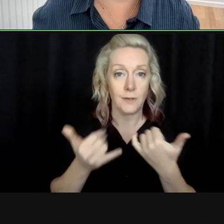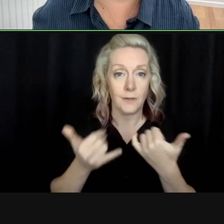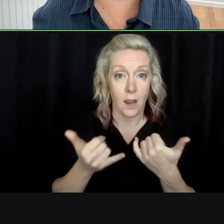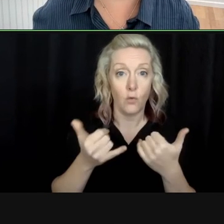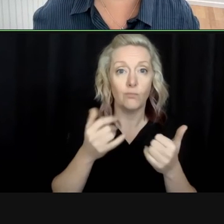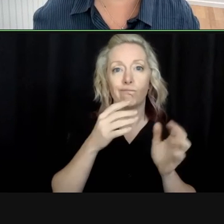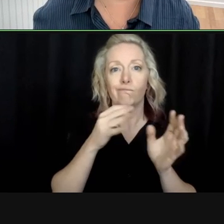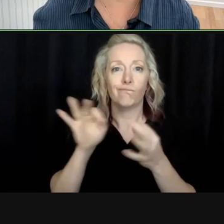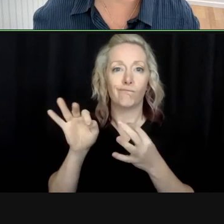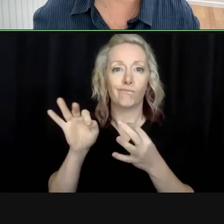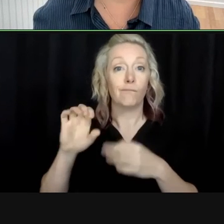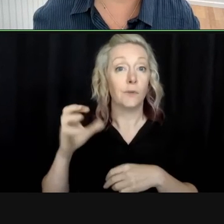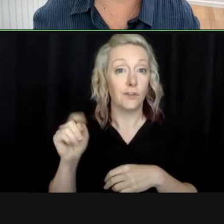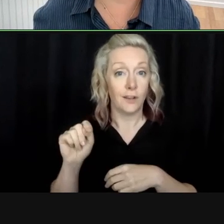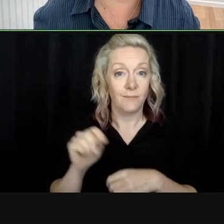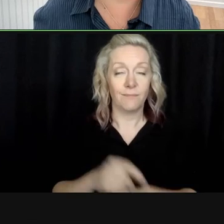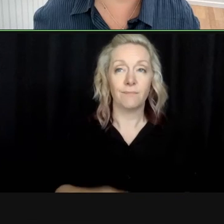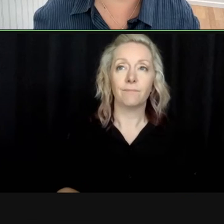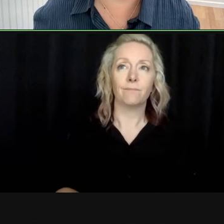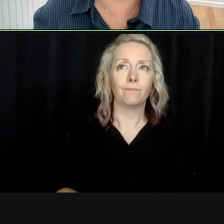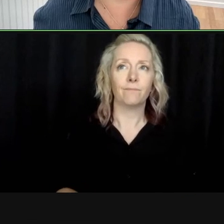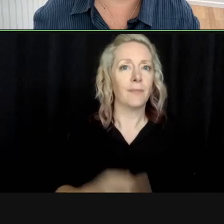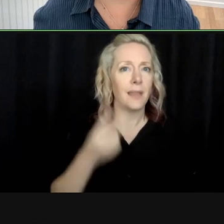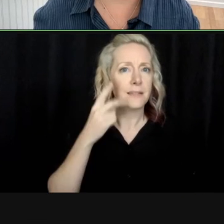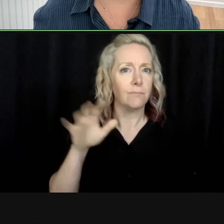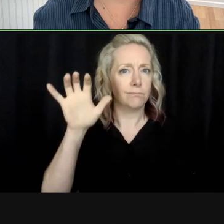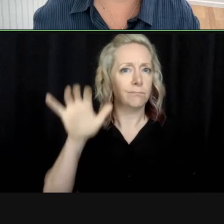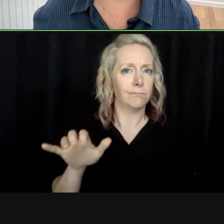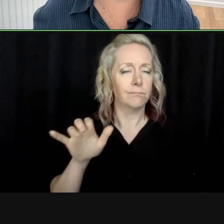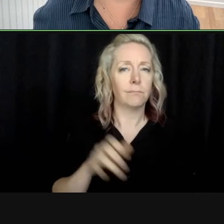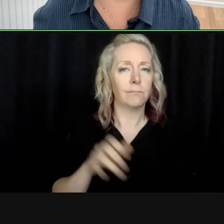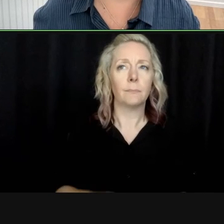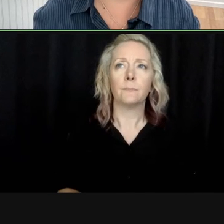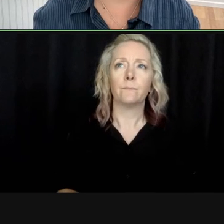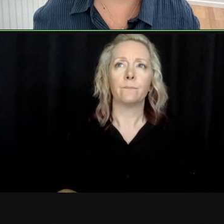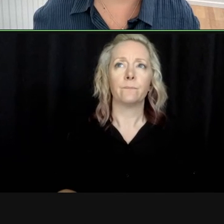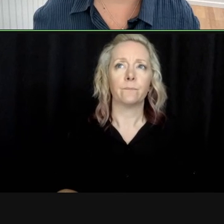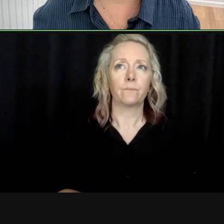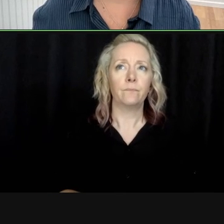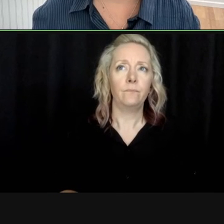more time because I see quite a bit's come in.